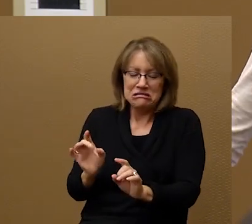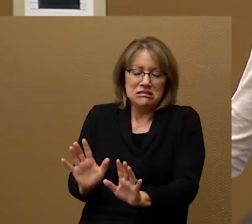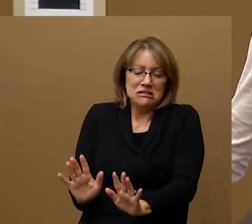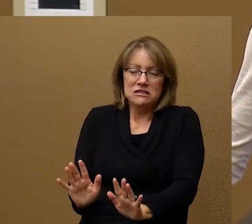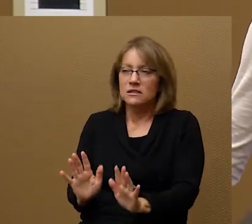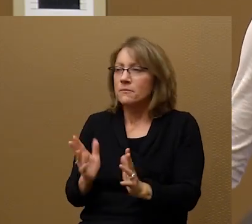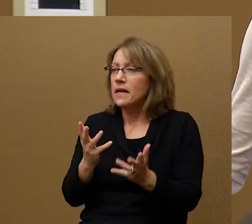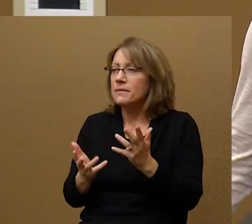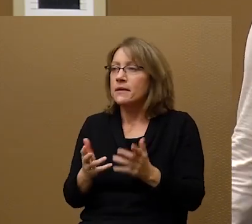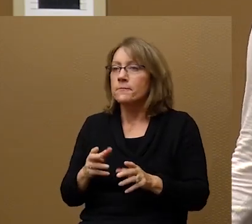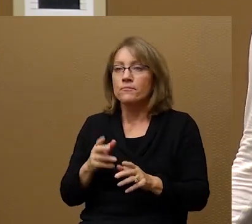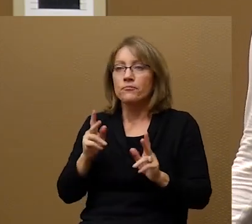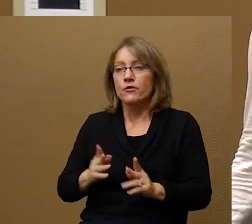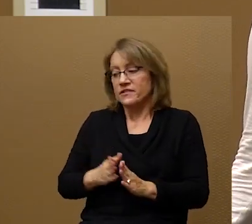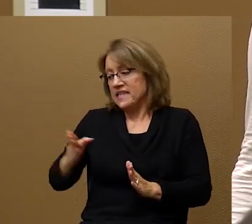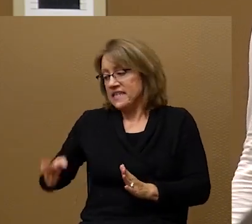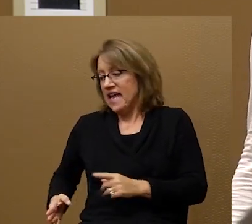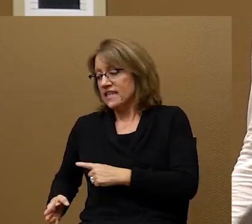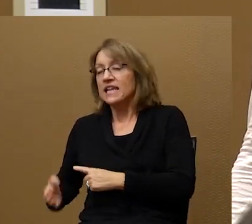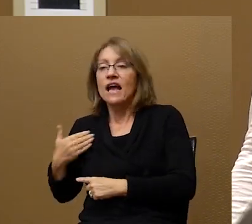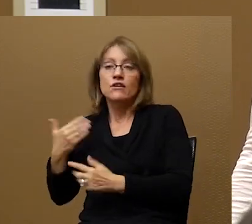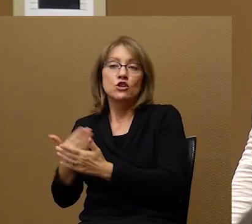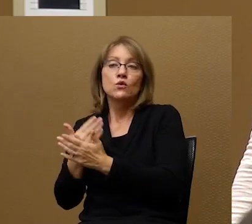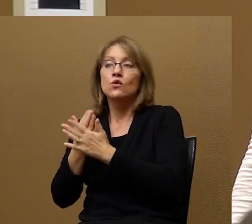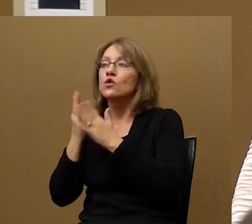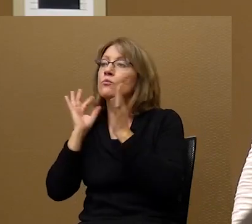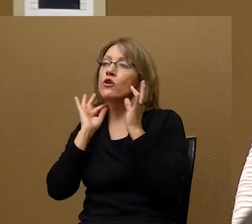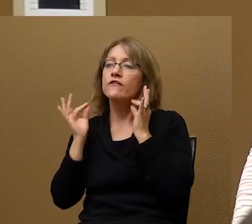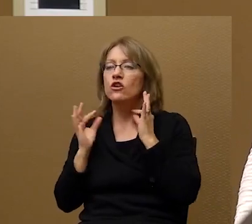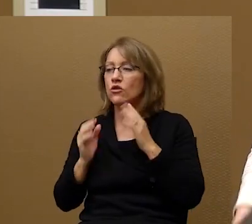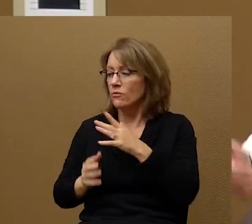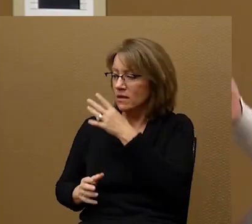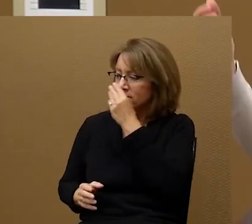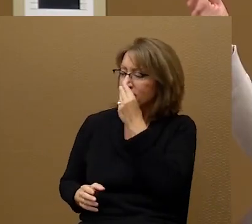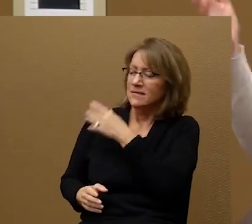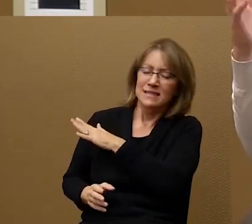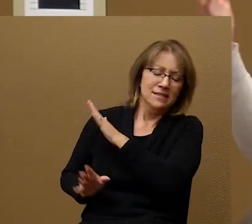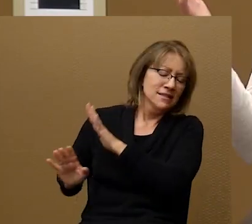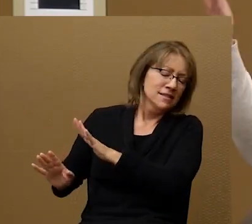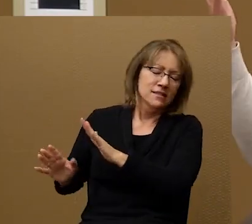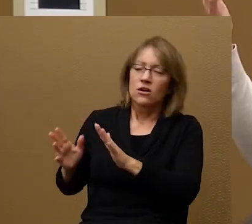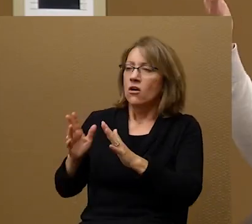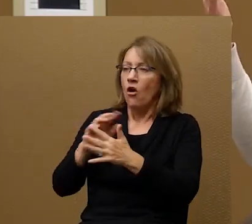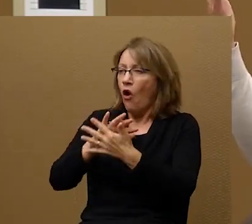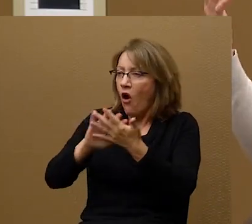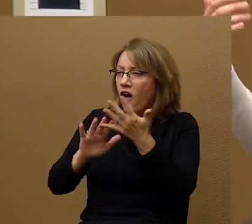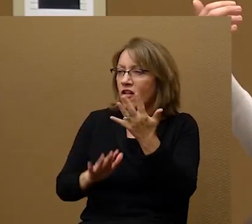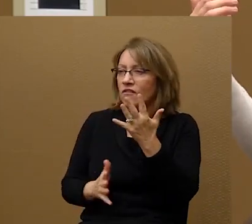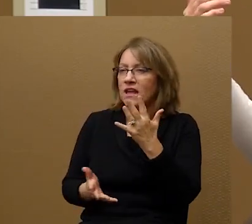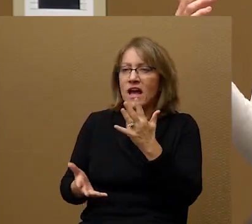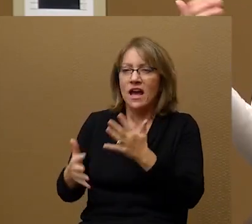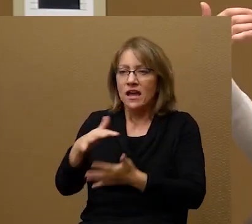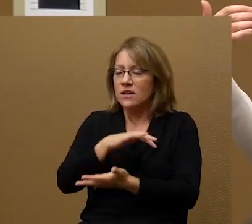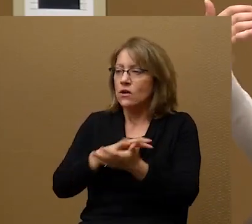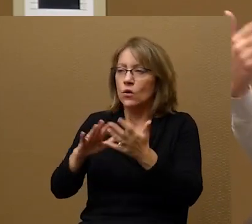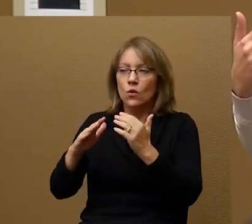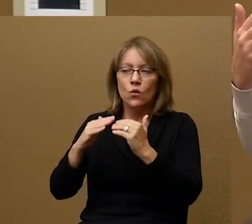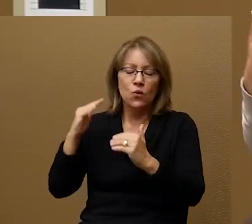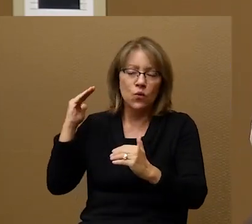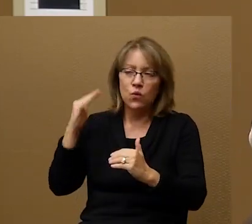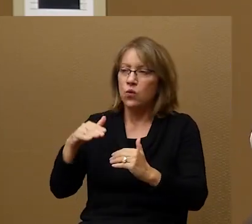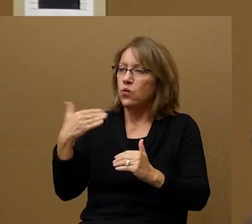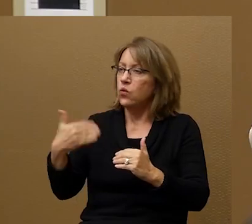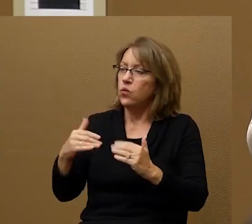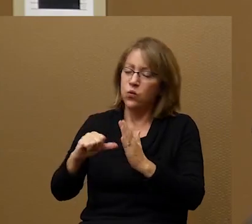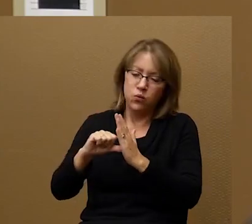the person next to them is wearing a new perfume. They don't like that perfume. All of these things can be super heightened,